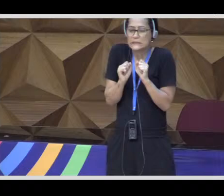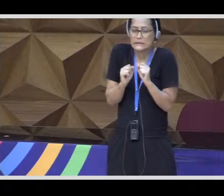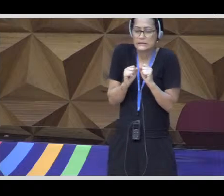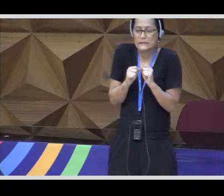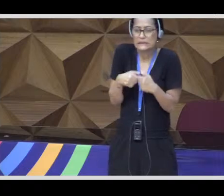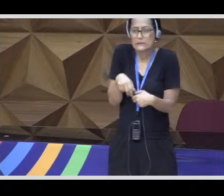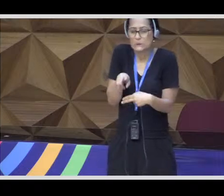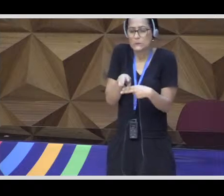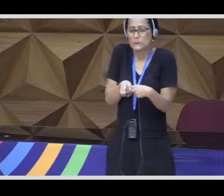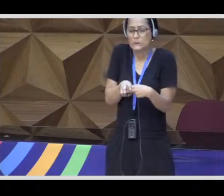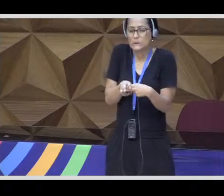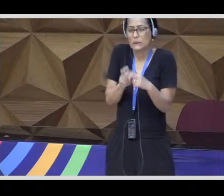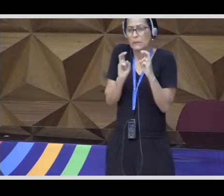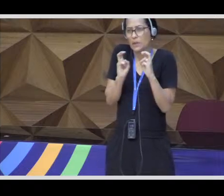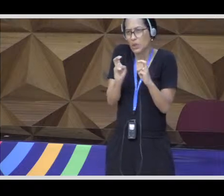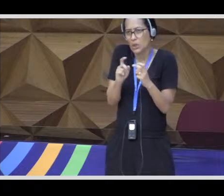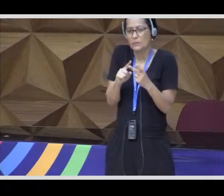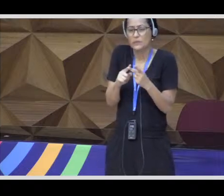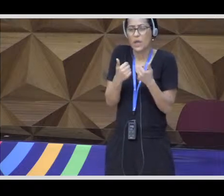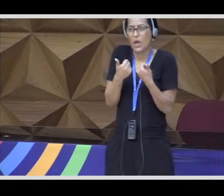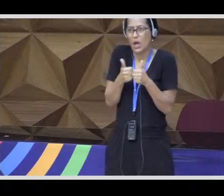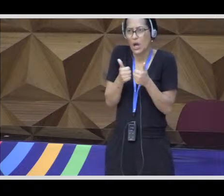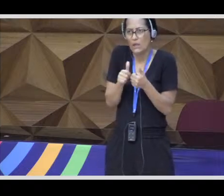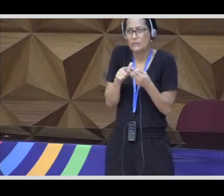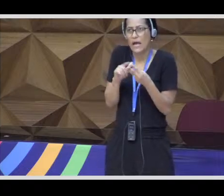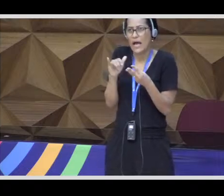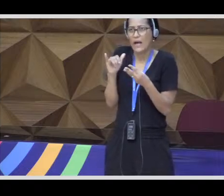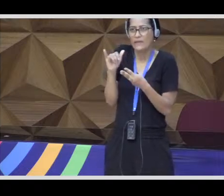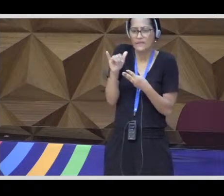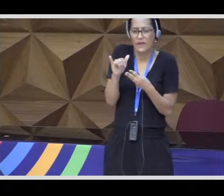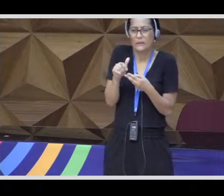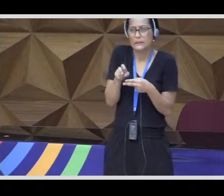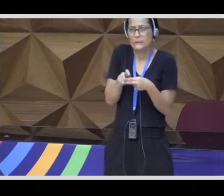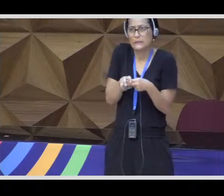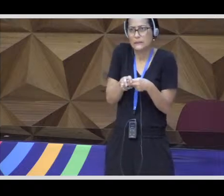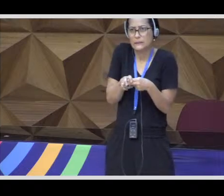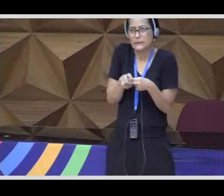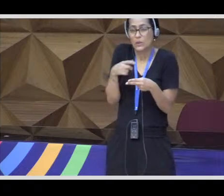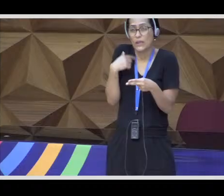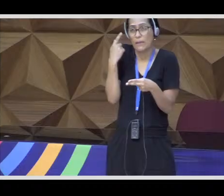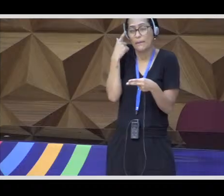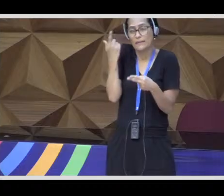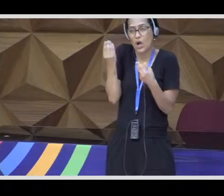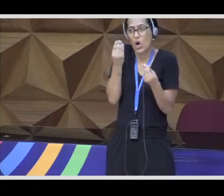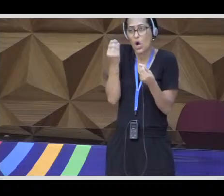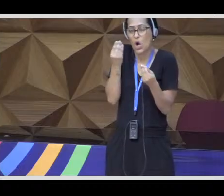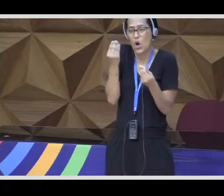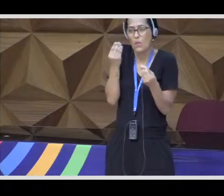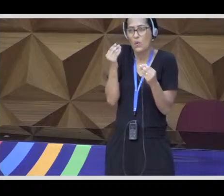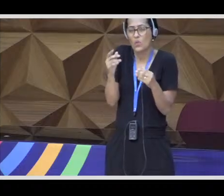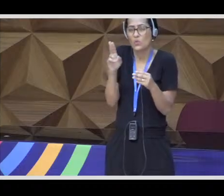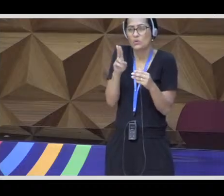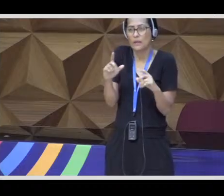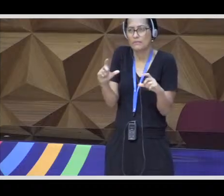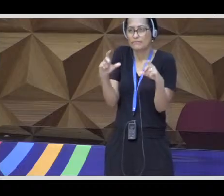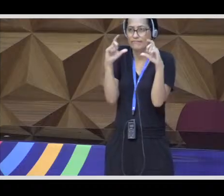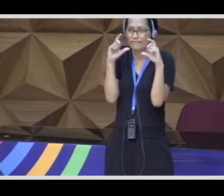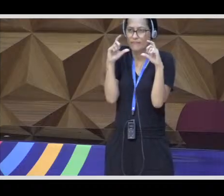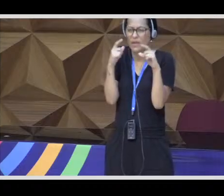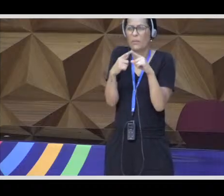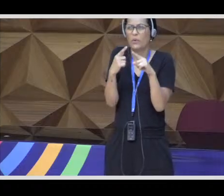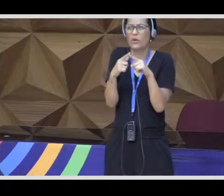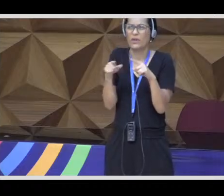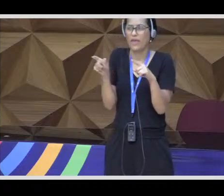side of me because that's going to make me unpopular. And then there's this whole issue around social acceptability, about the